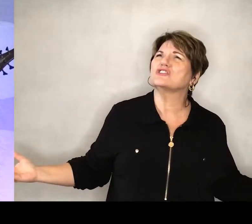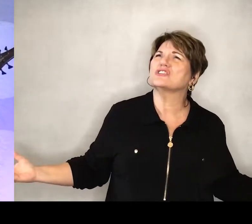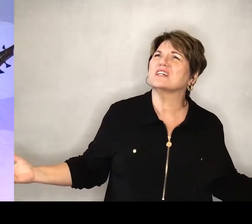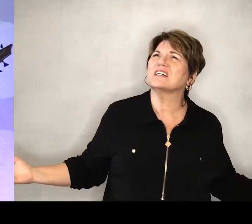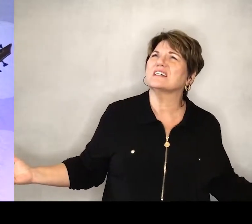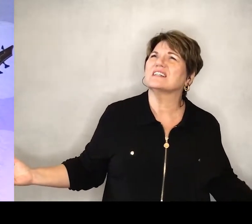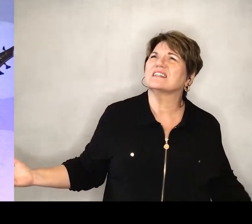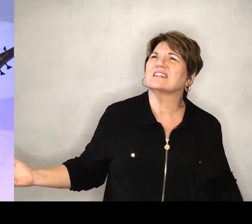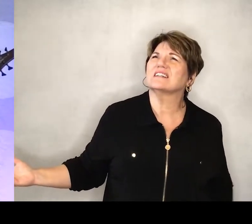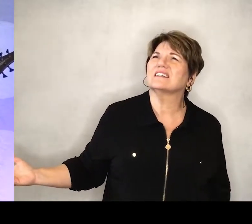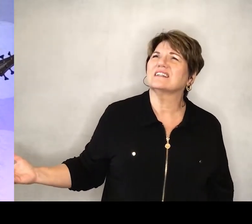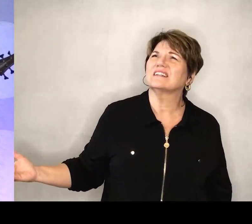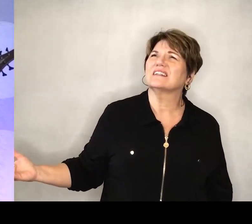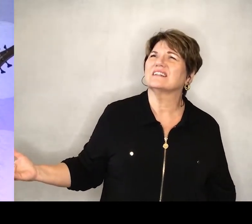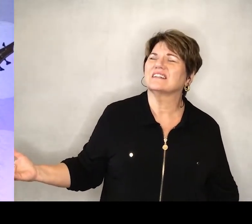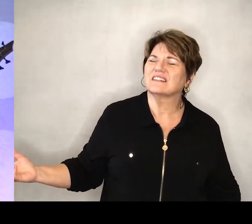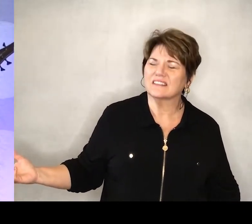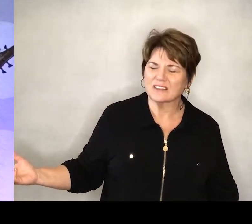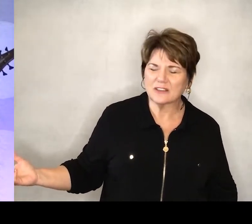condition,